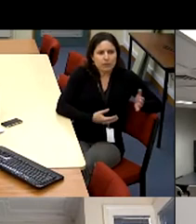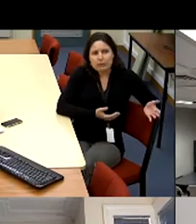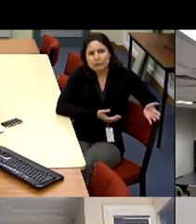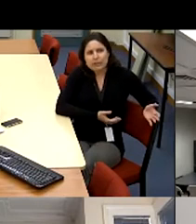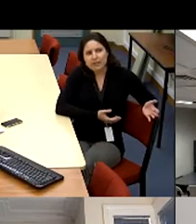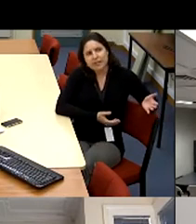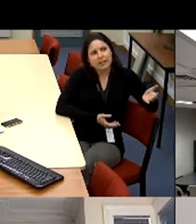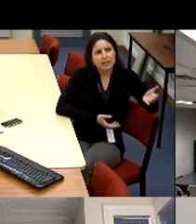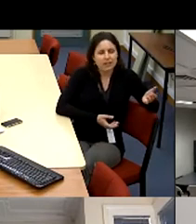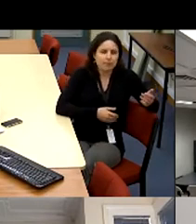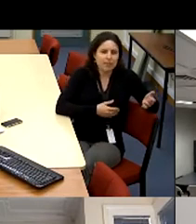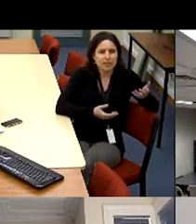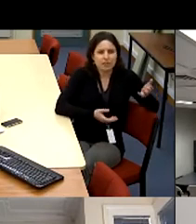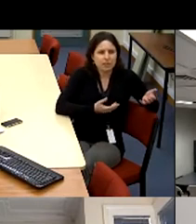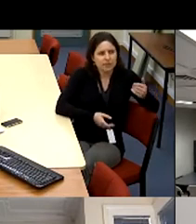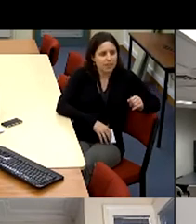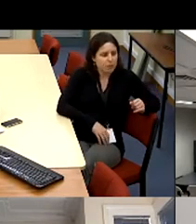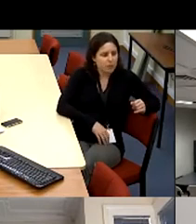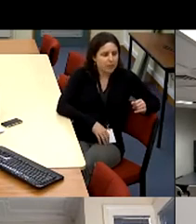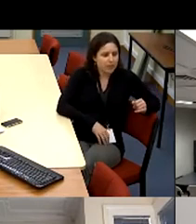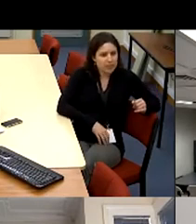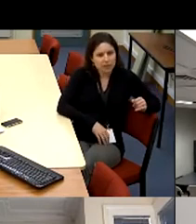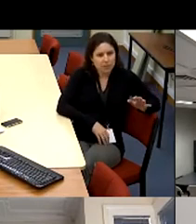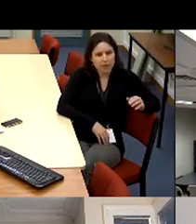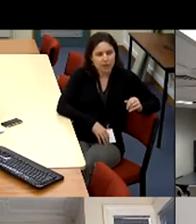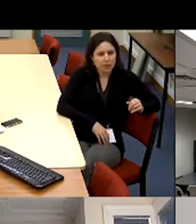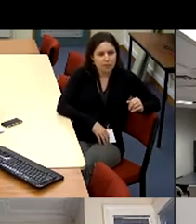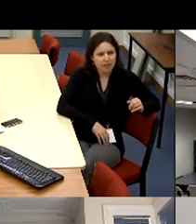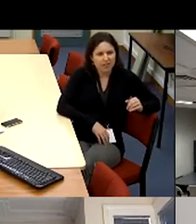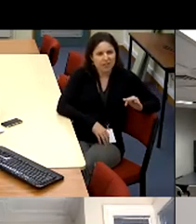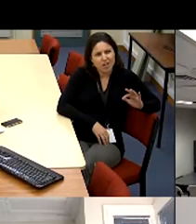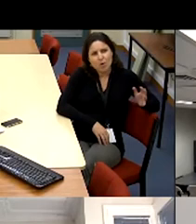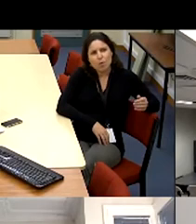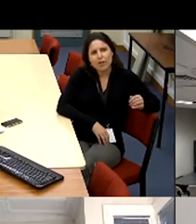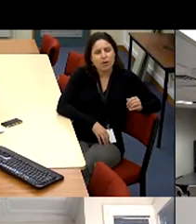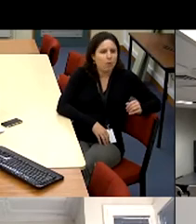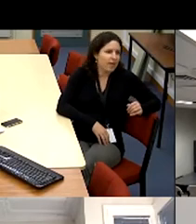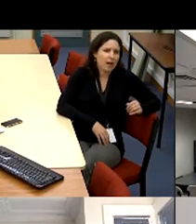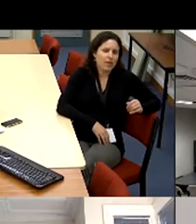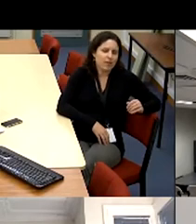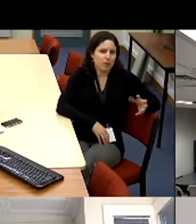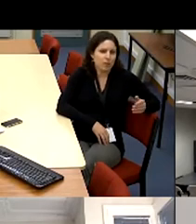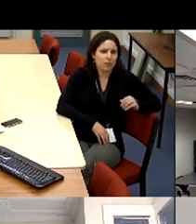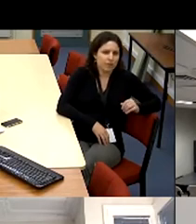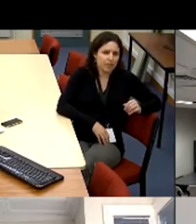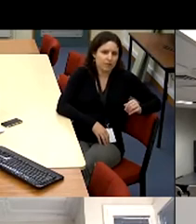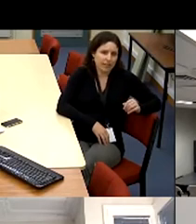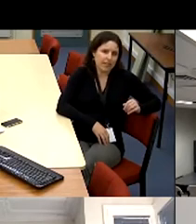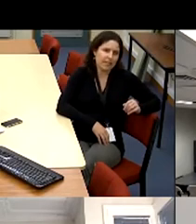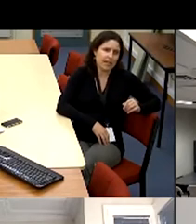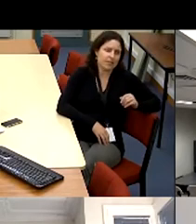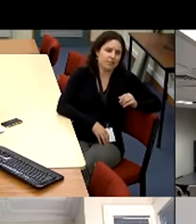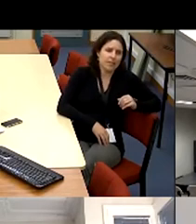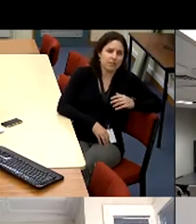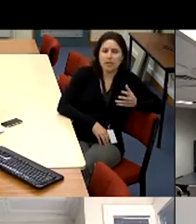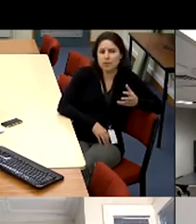like, well, yeah, I mean, it is a bit of a catch-22 and it's a bit of a paradox, but, you know, why not? Why can't we use that word refugee if it can